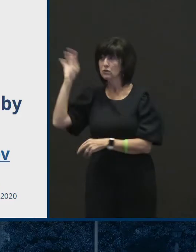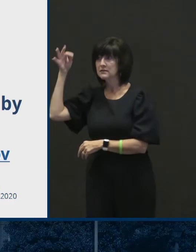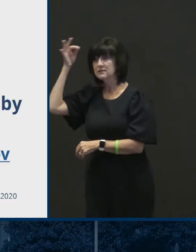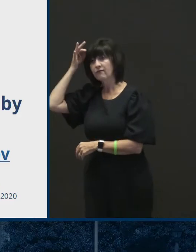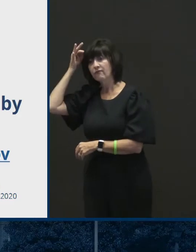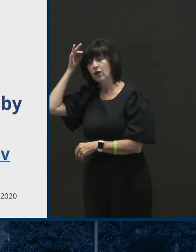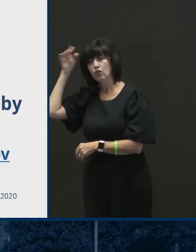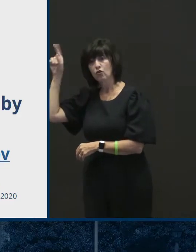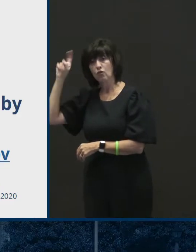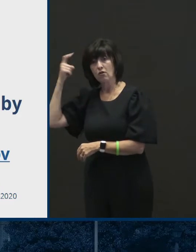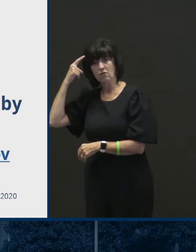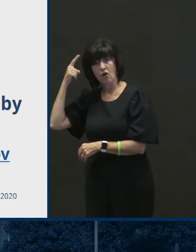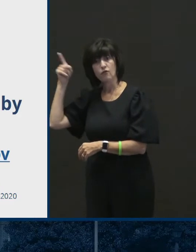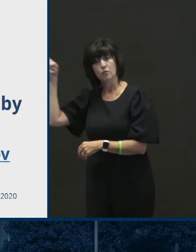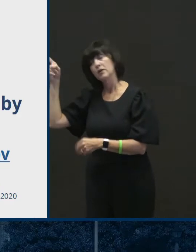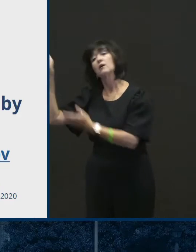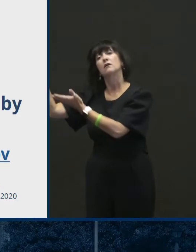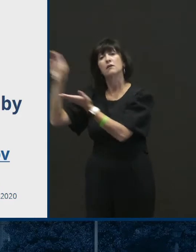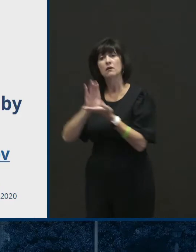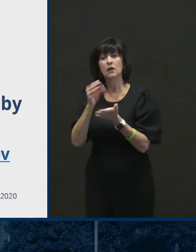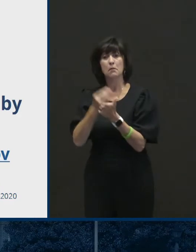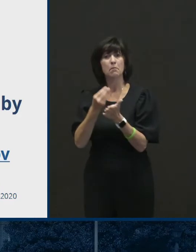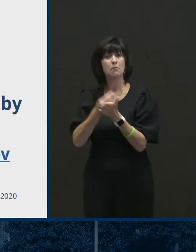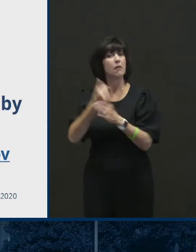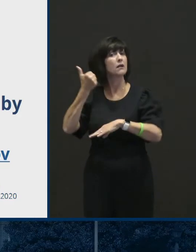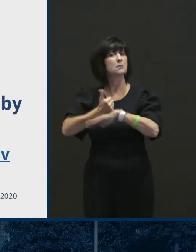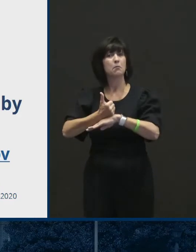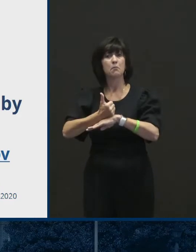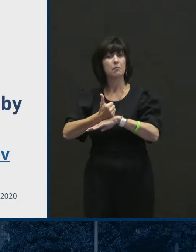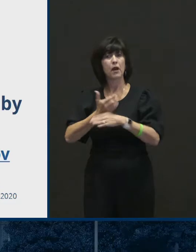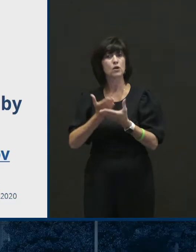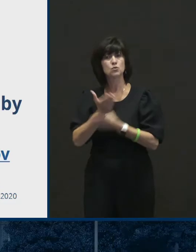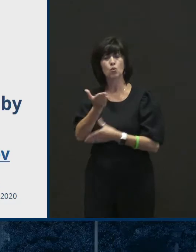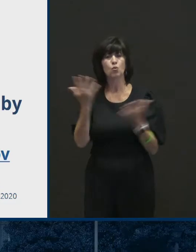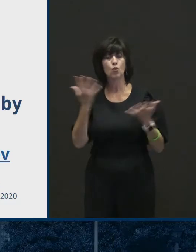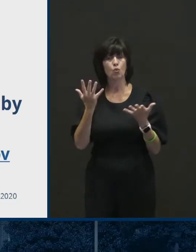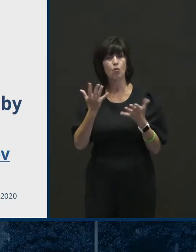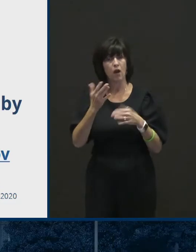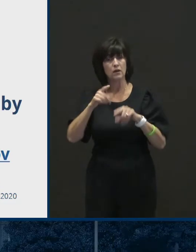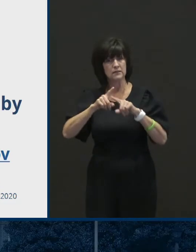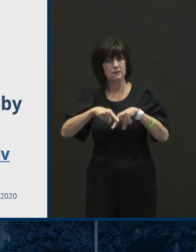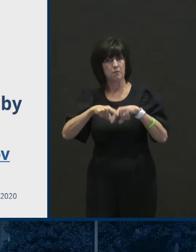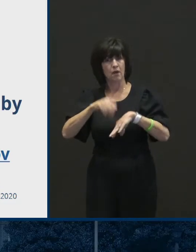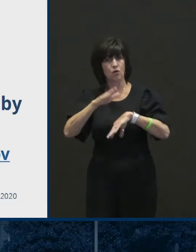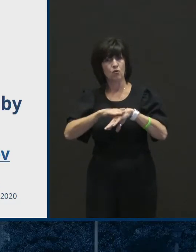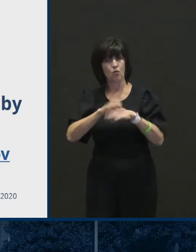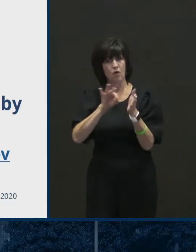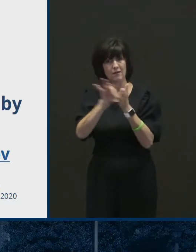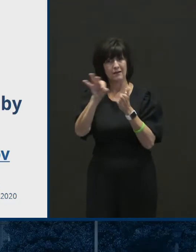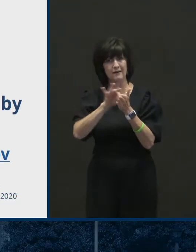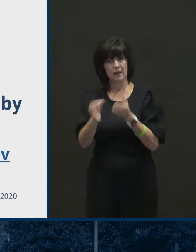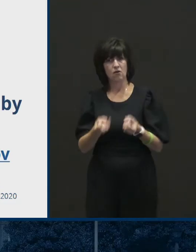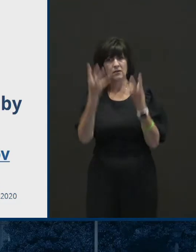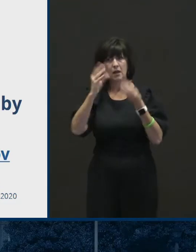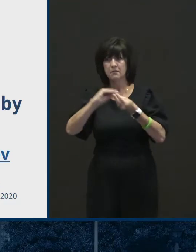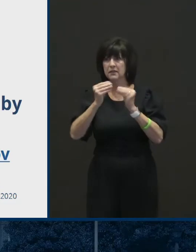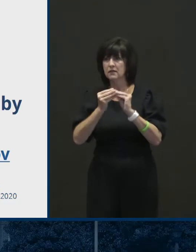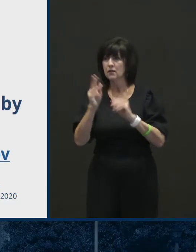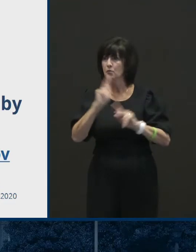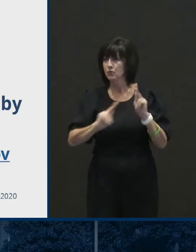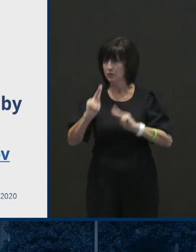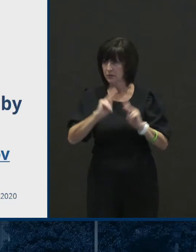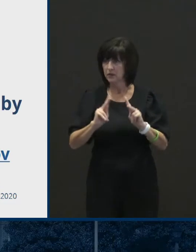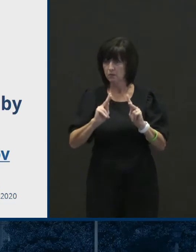based on the population of our state. And so this is a really important function. Our Lieutenant Governor has been doing a great job